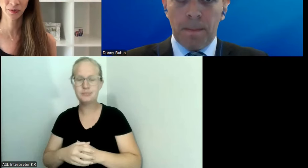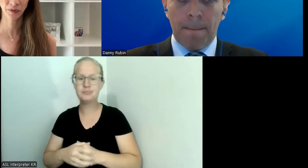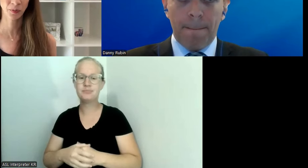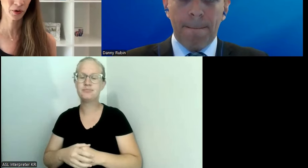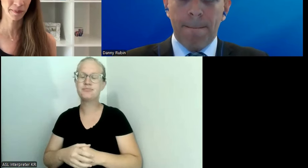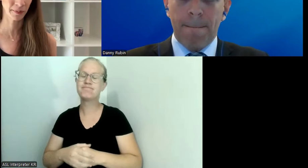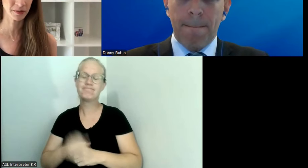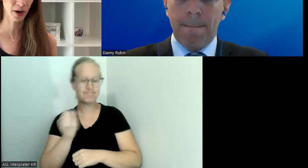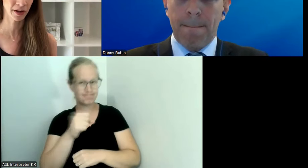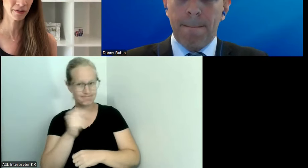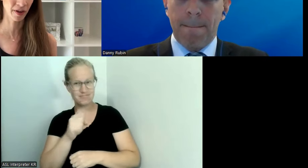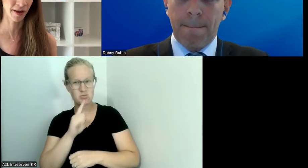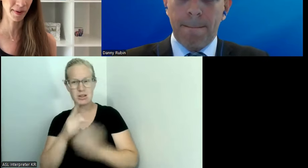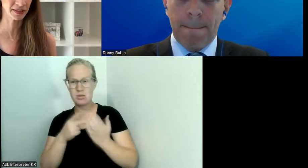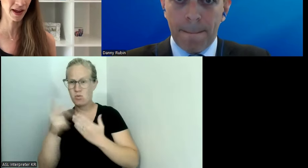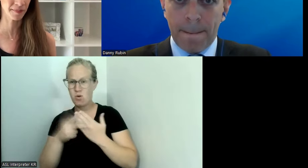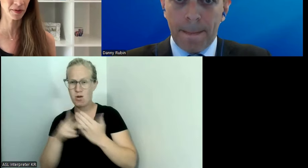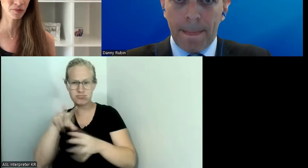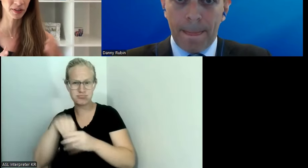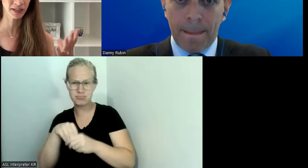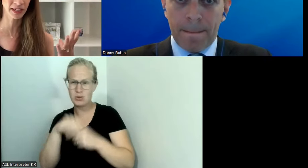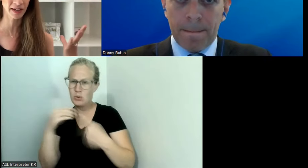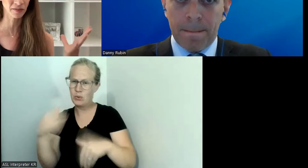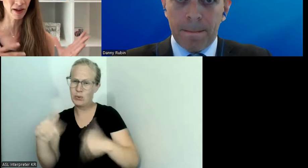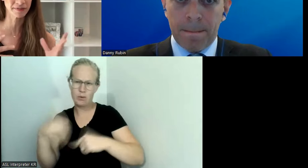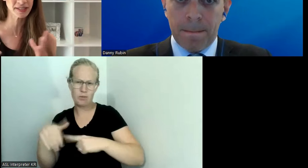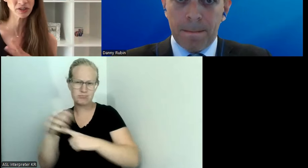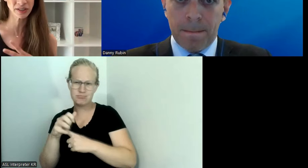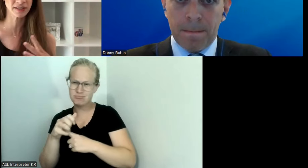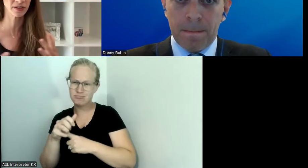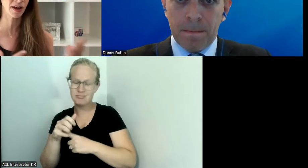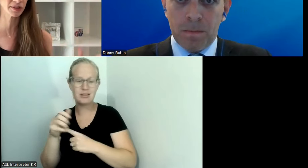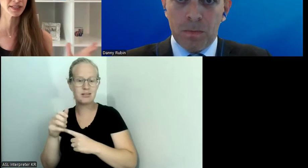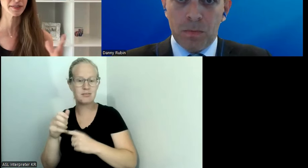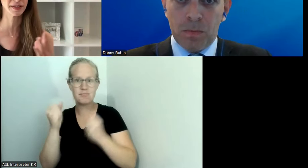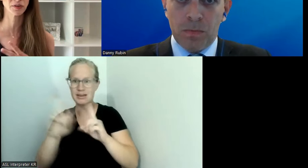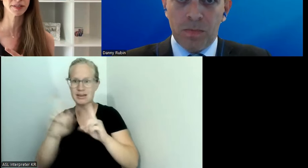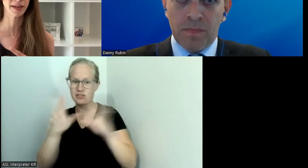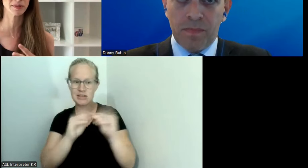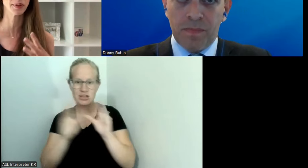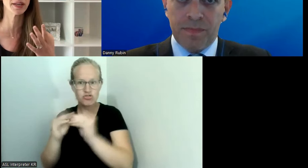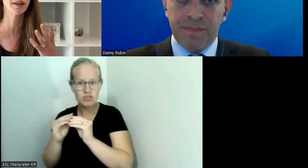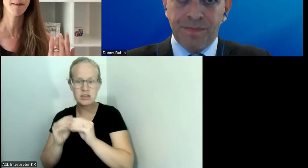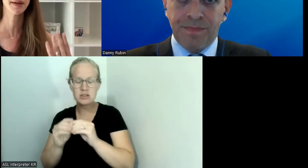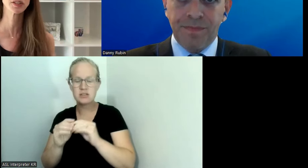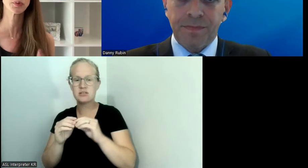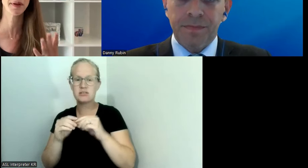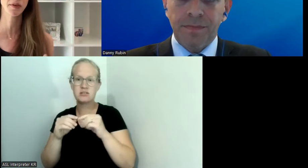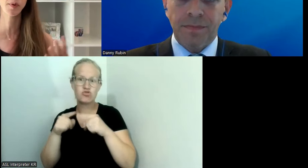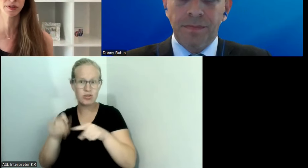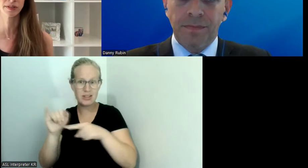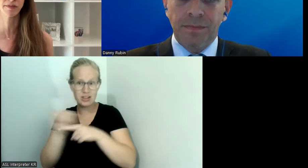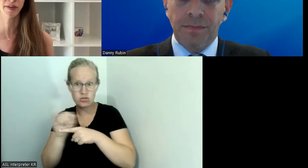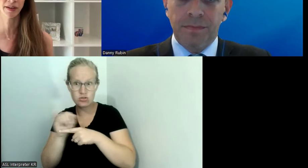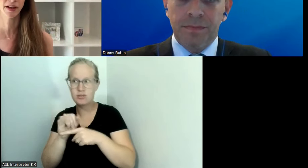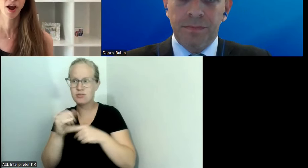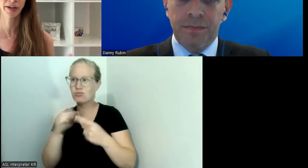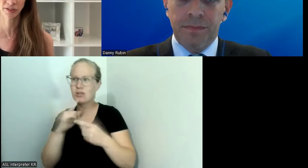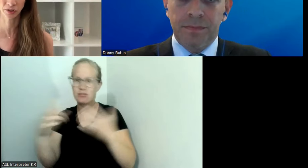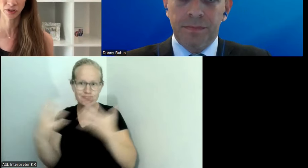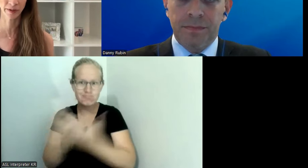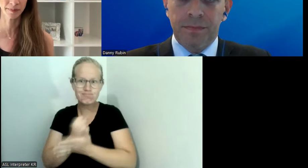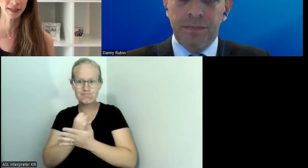to the program that was a part of, um, at the time, they really had a lot of sessions and conferences and things during the time. So we could make sure we made the most of